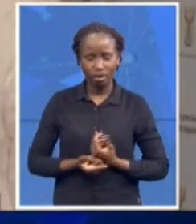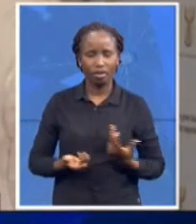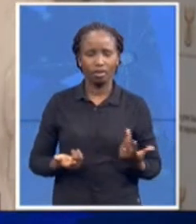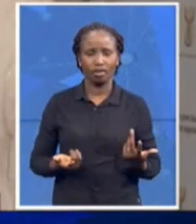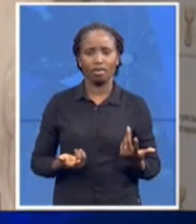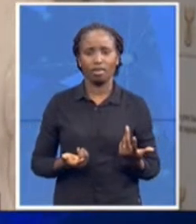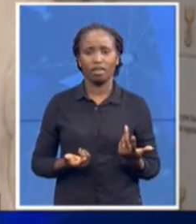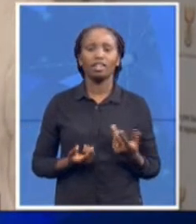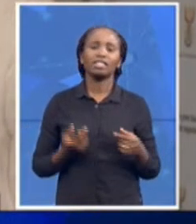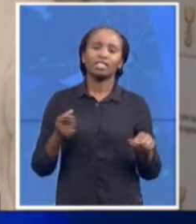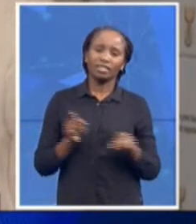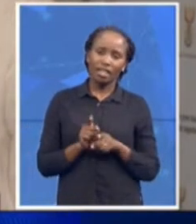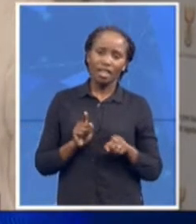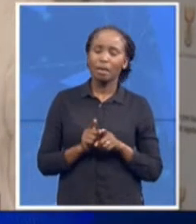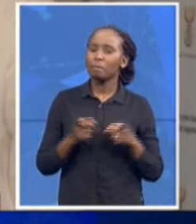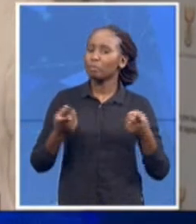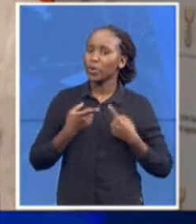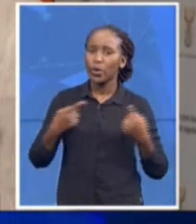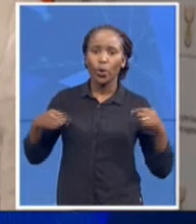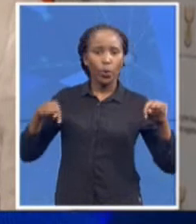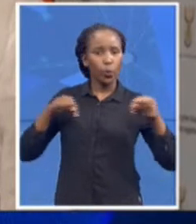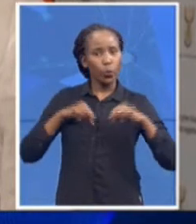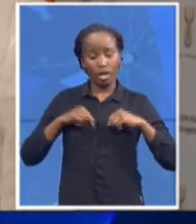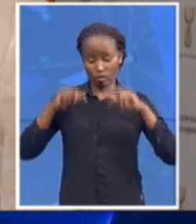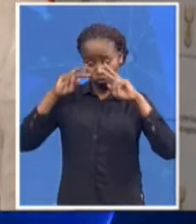interfere with the forensic process.